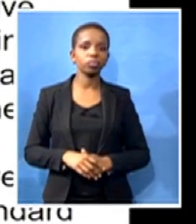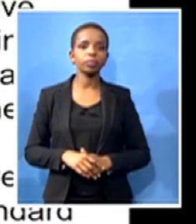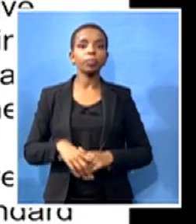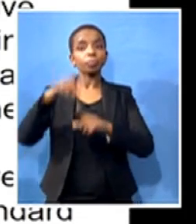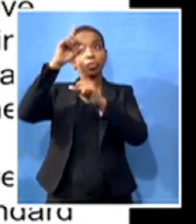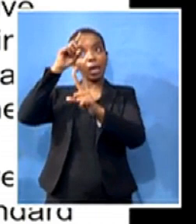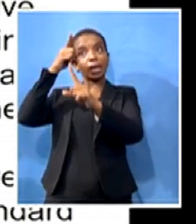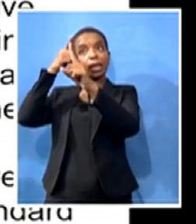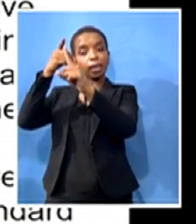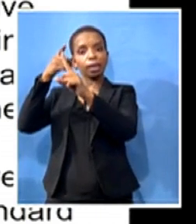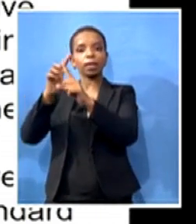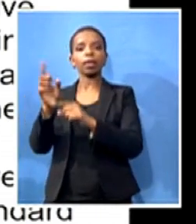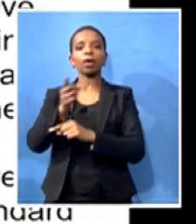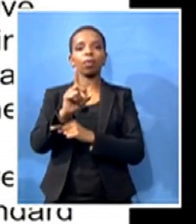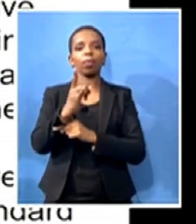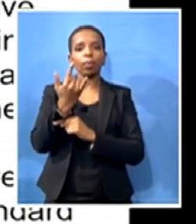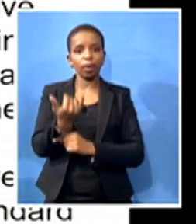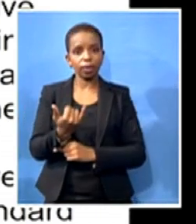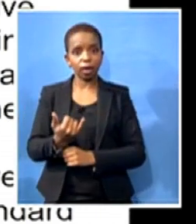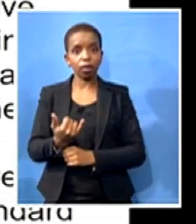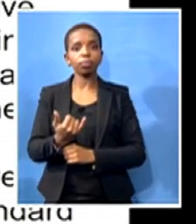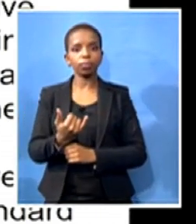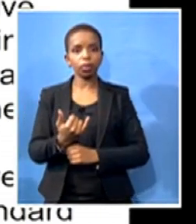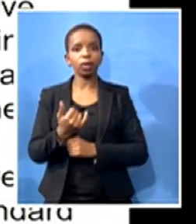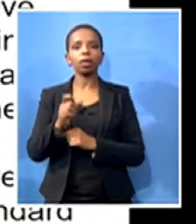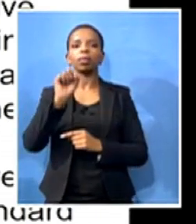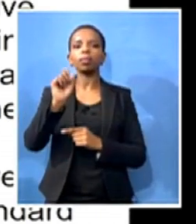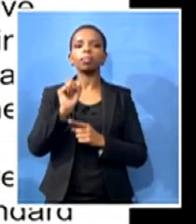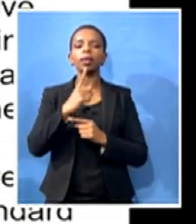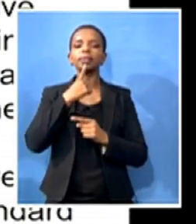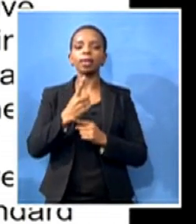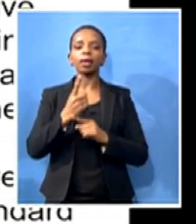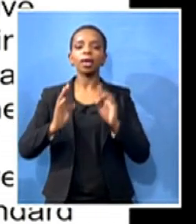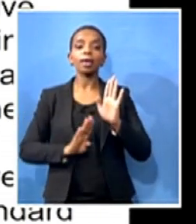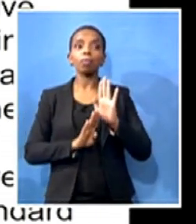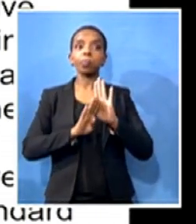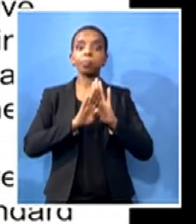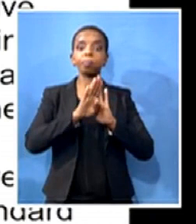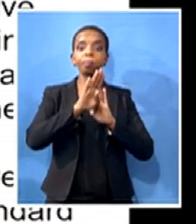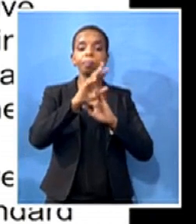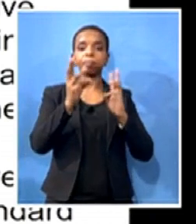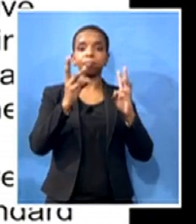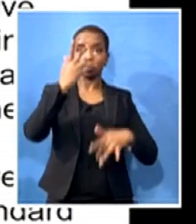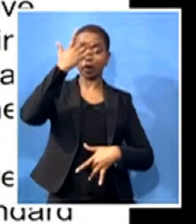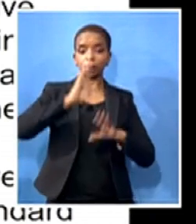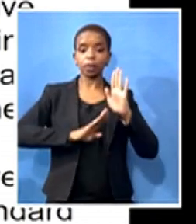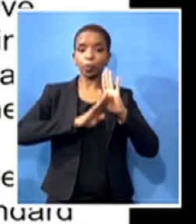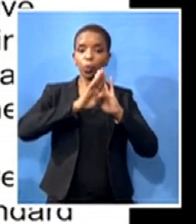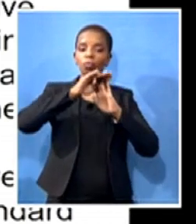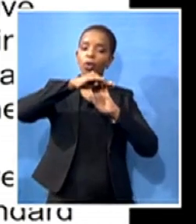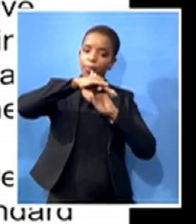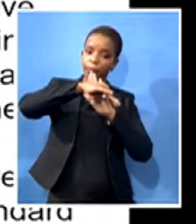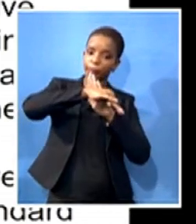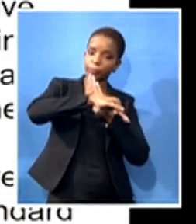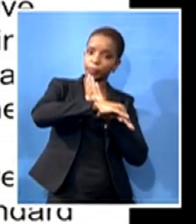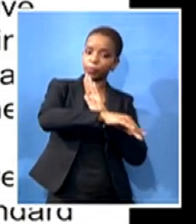the flattening of the curve. So in other words, in order to ensure that the virus does